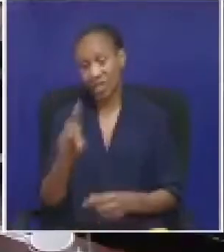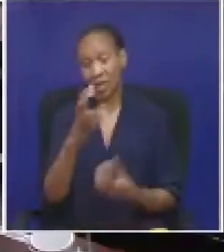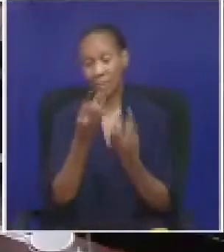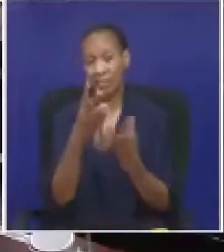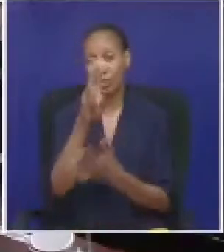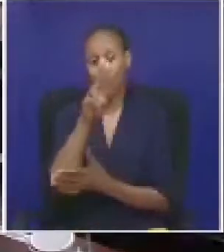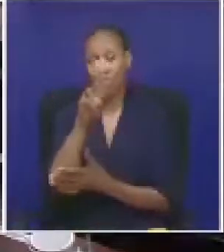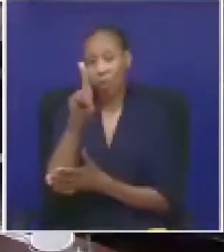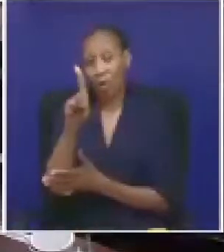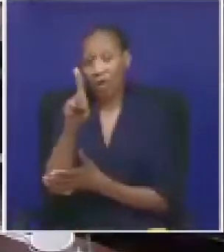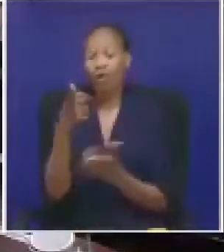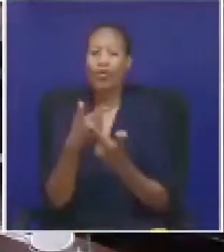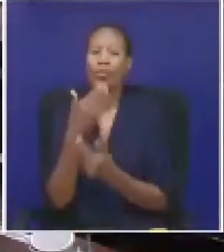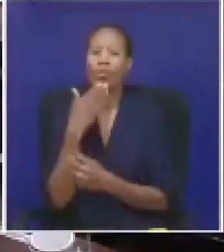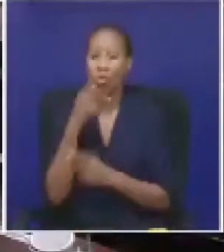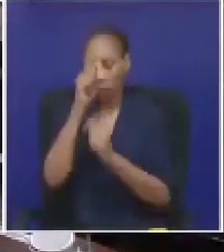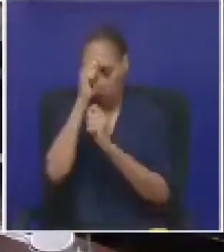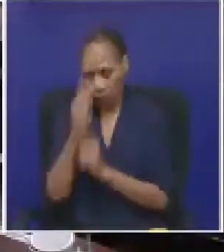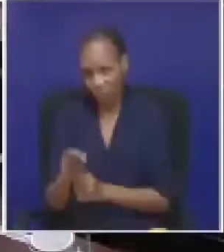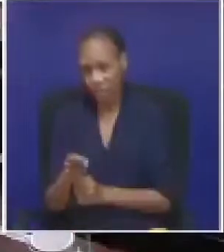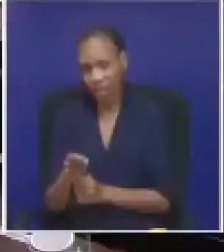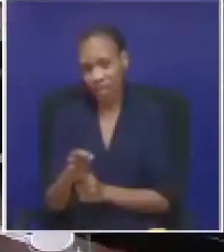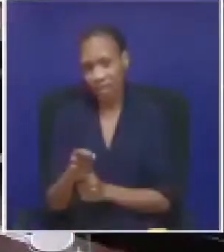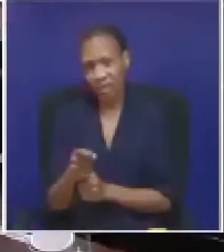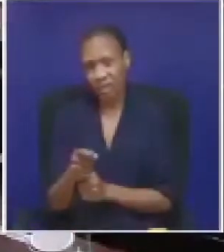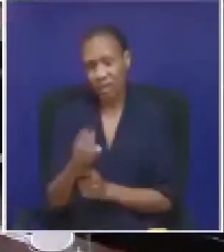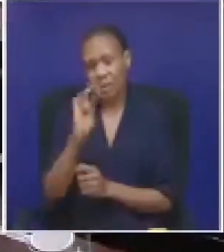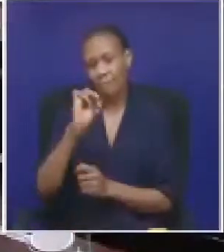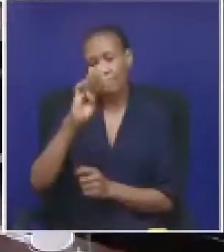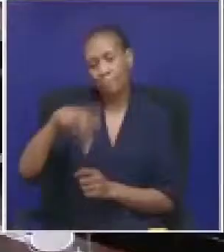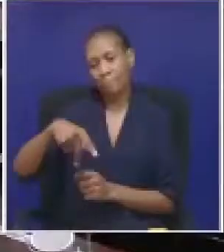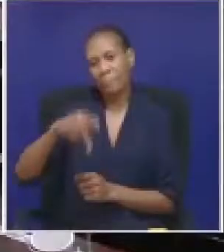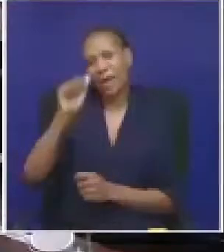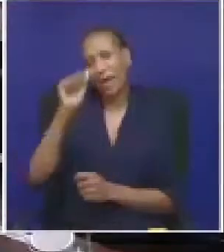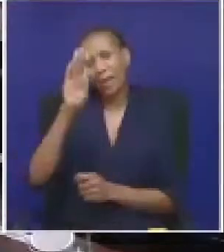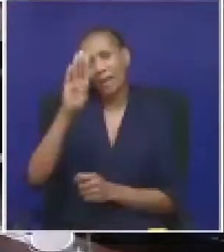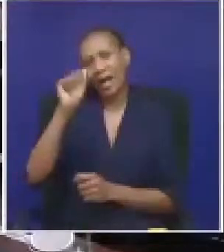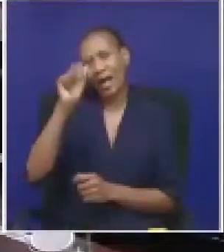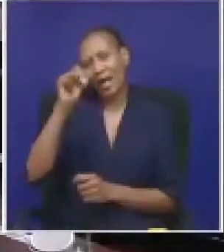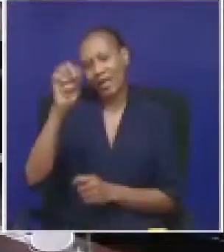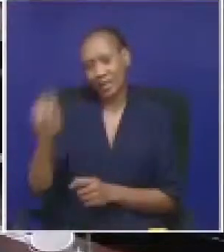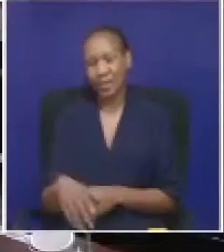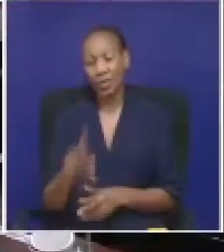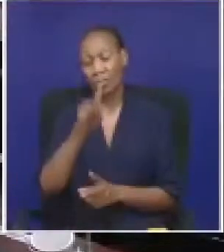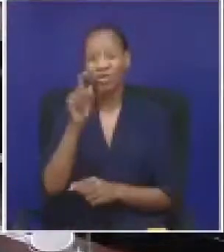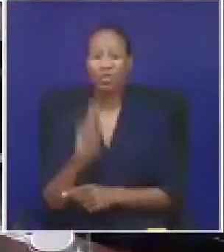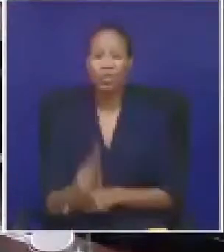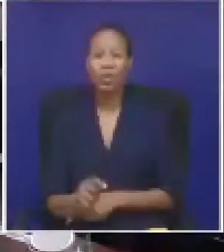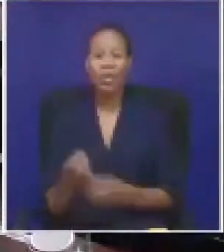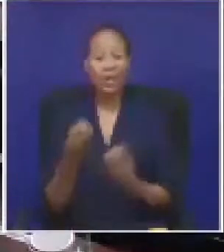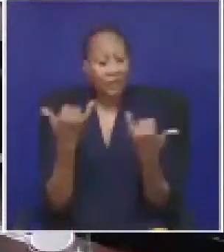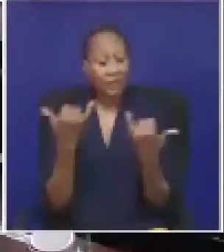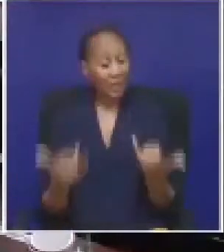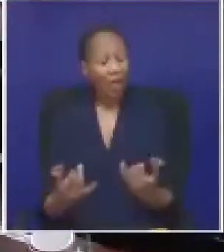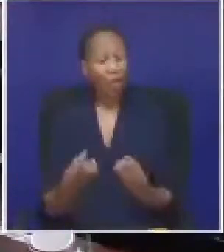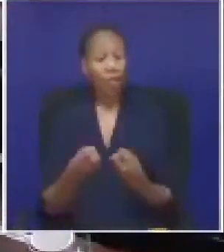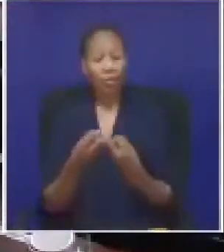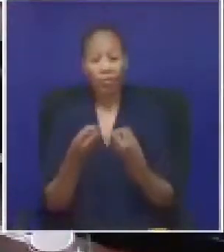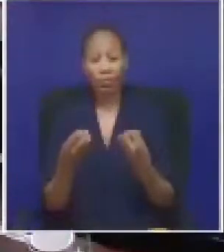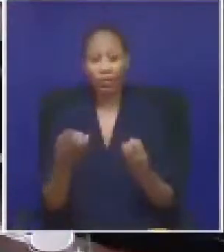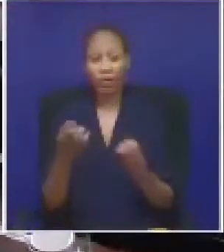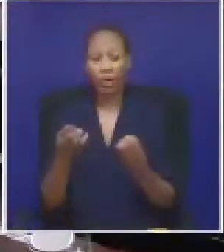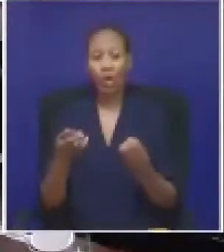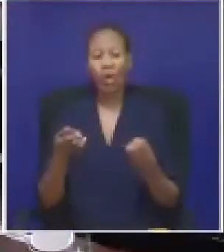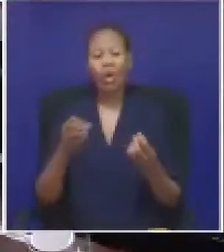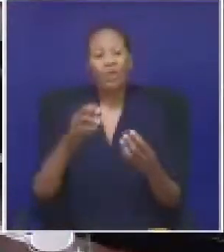21, which has been asked by Honorable D.E. Mpapane. The question is, given that the majority of communal